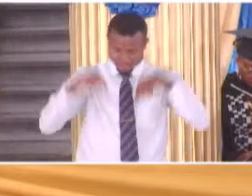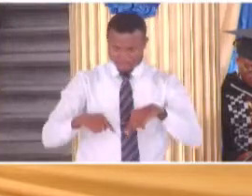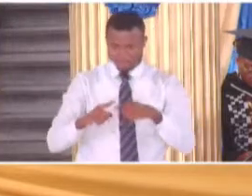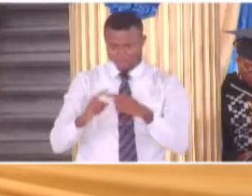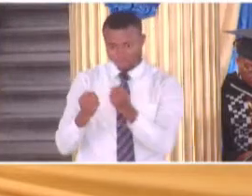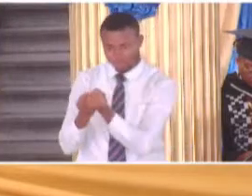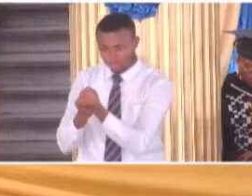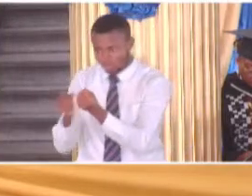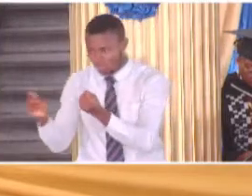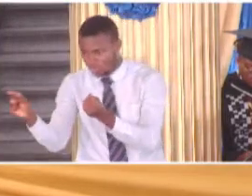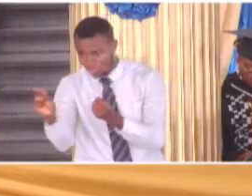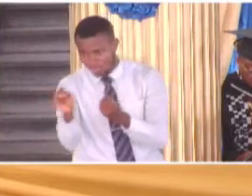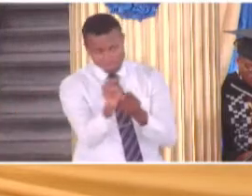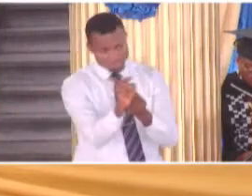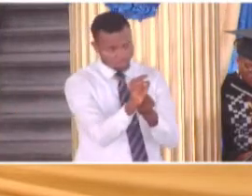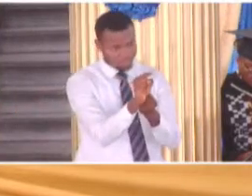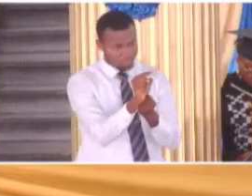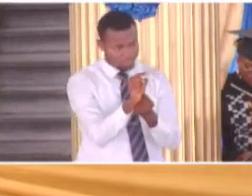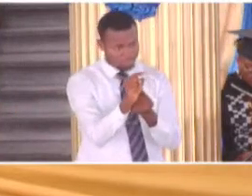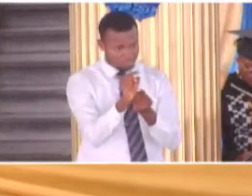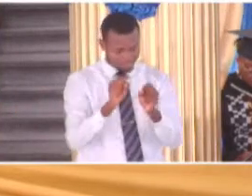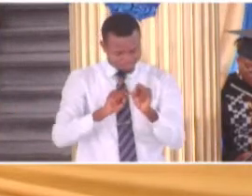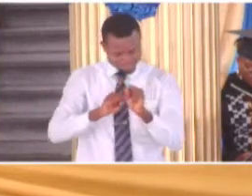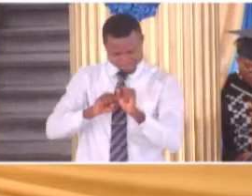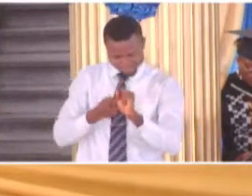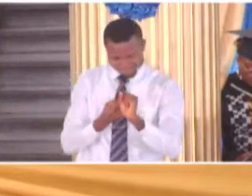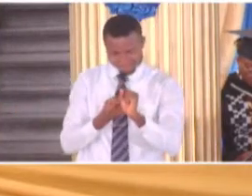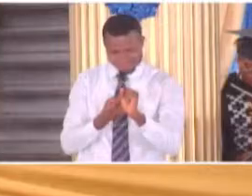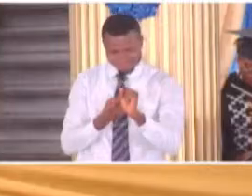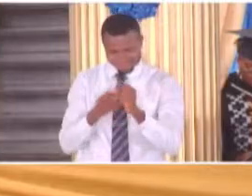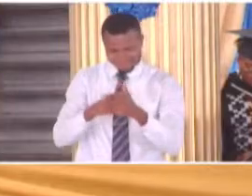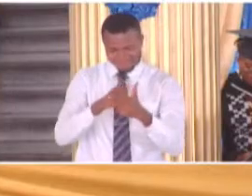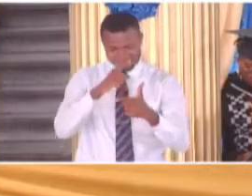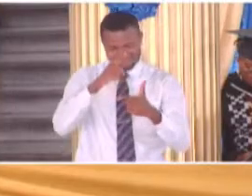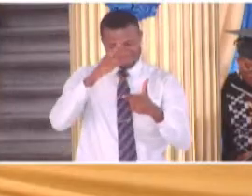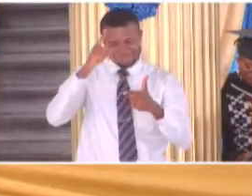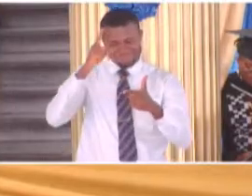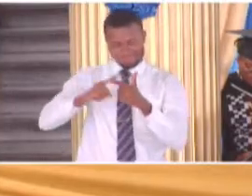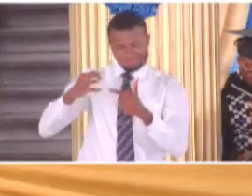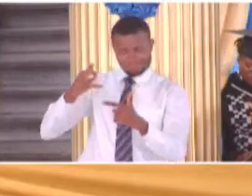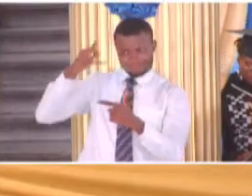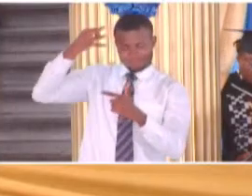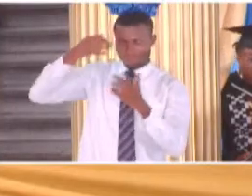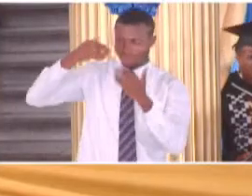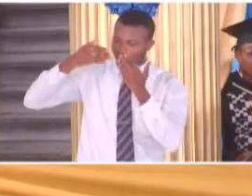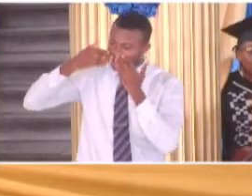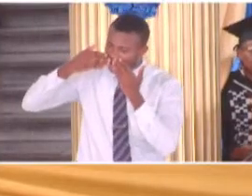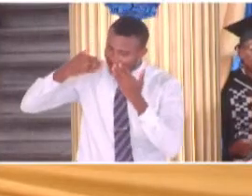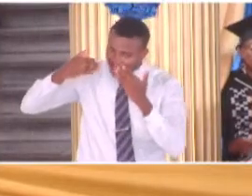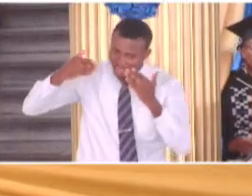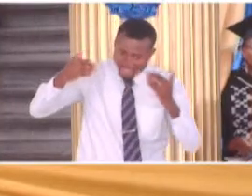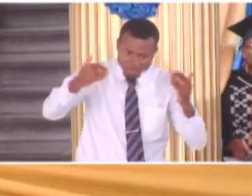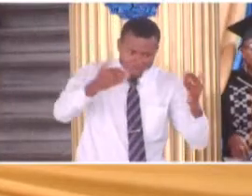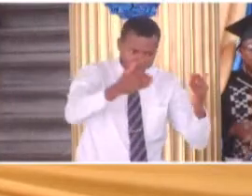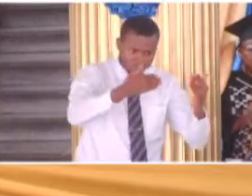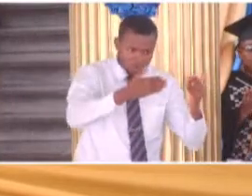you as you embark on your next chapter. Thank you and all the